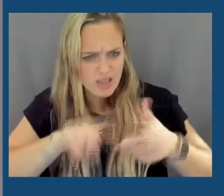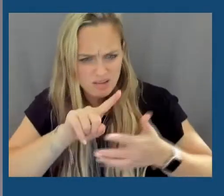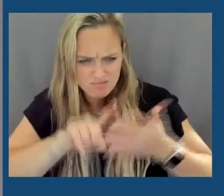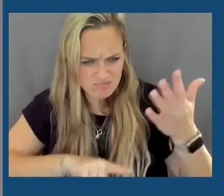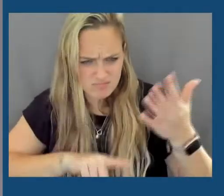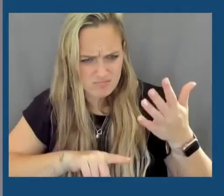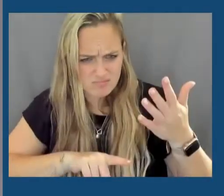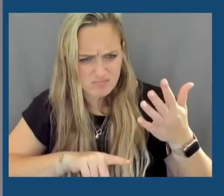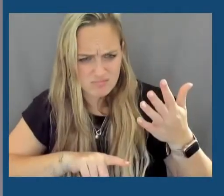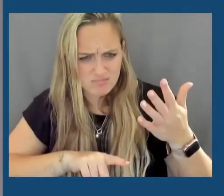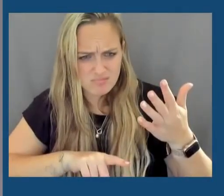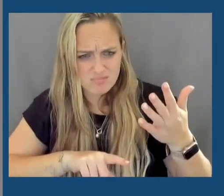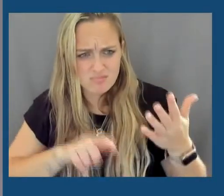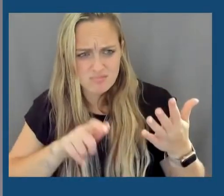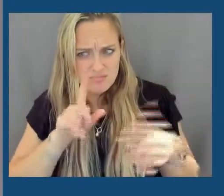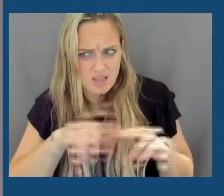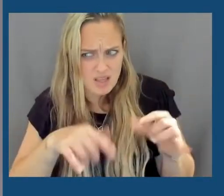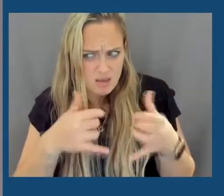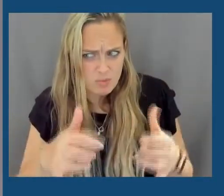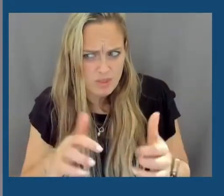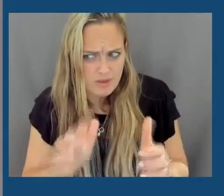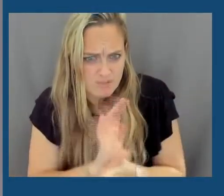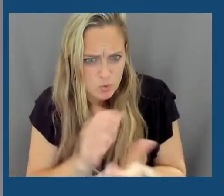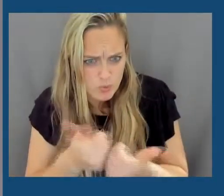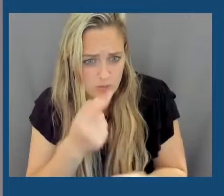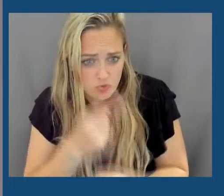allow them to play video games, right?